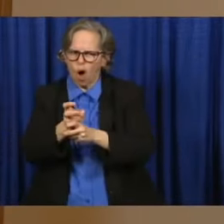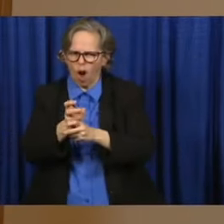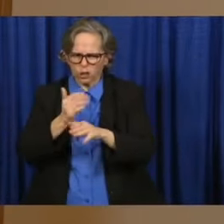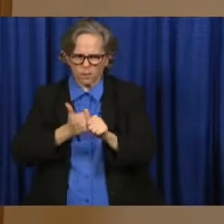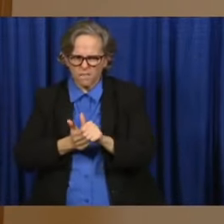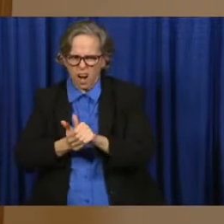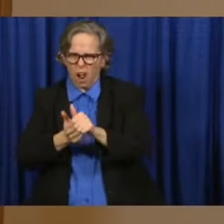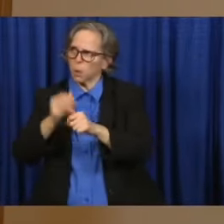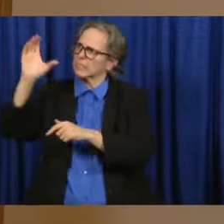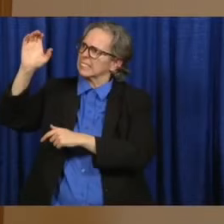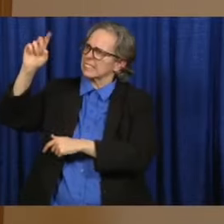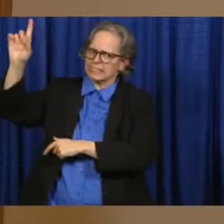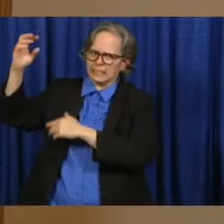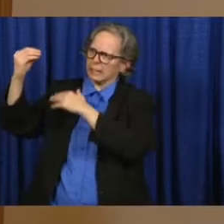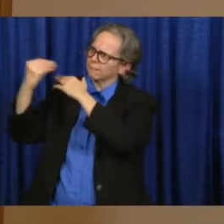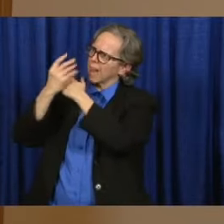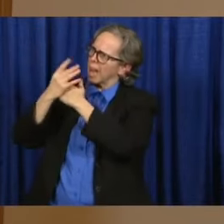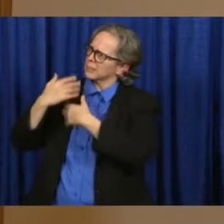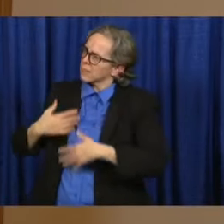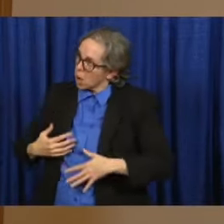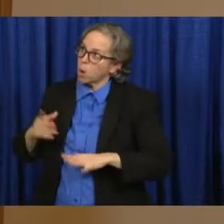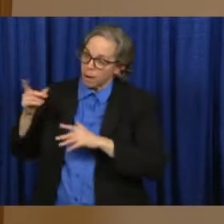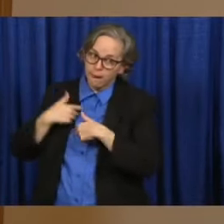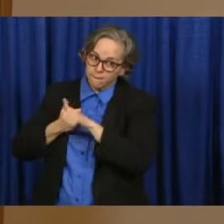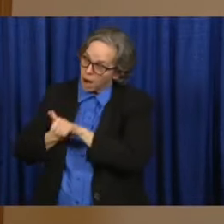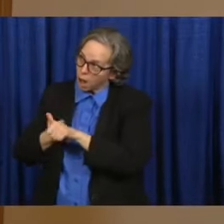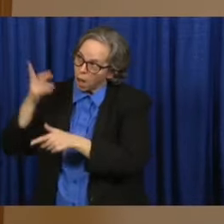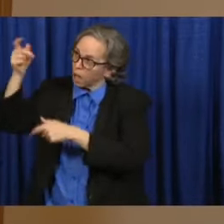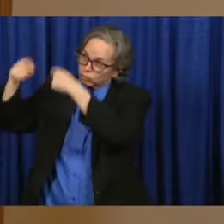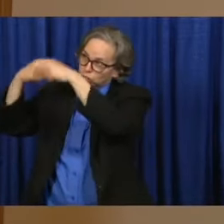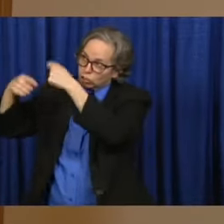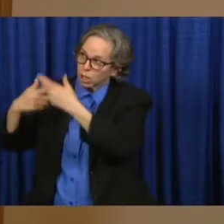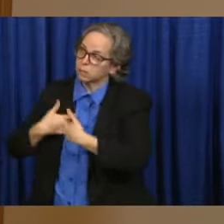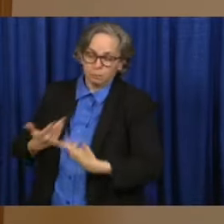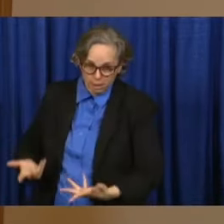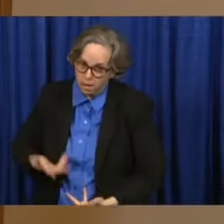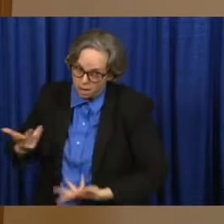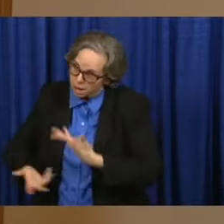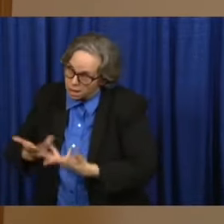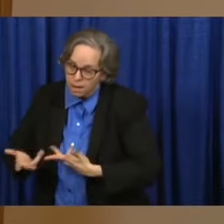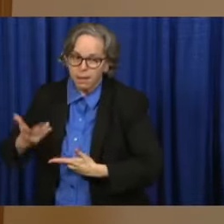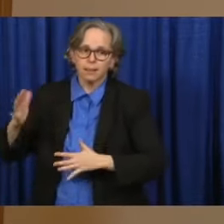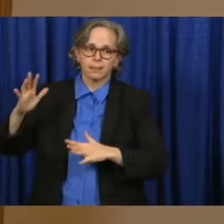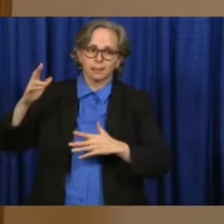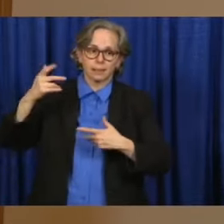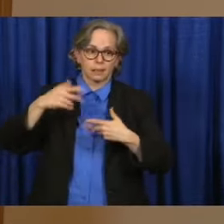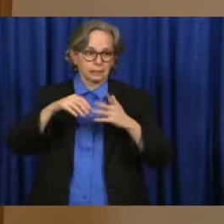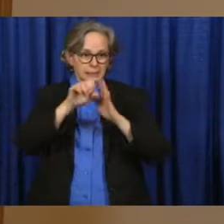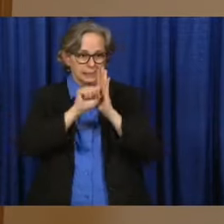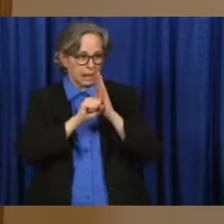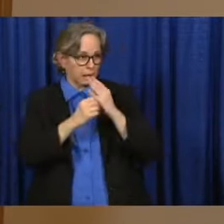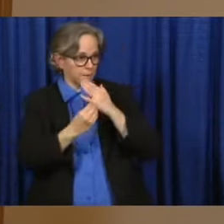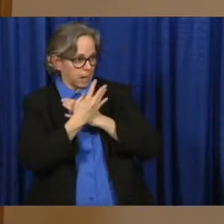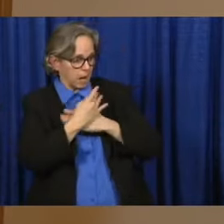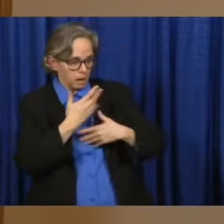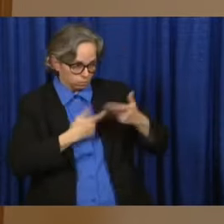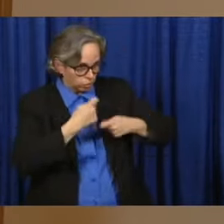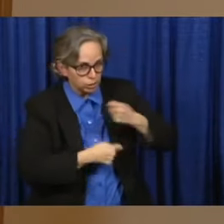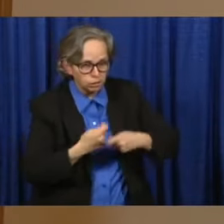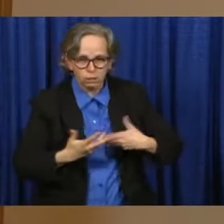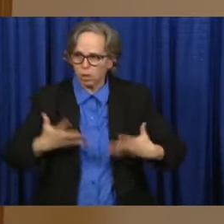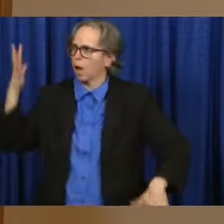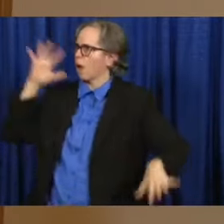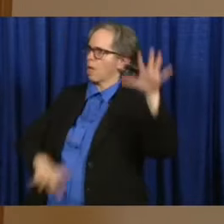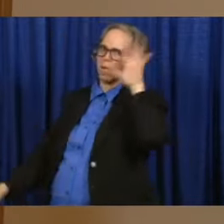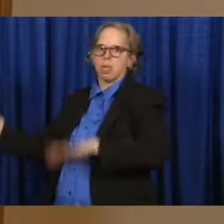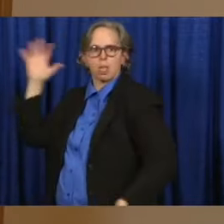our guidance. So we're trying to get this out in ways, and that will be a great idea. We have to preserve the mask, not wearing makeup. Being able to